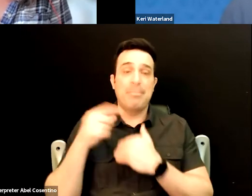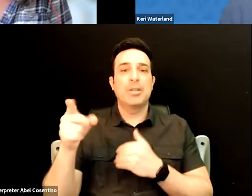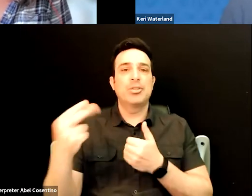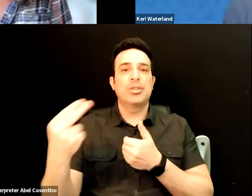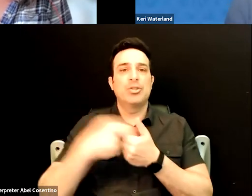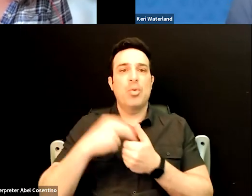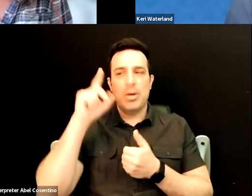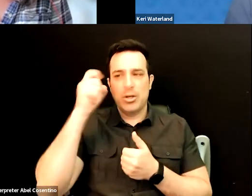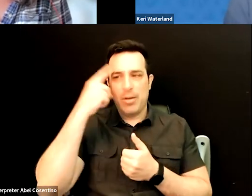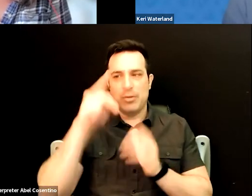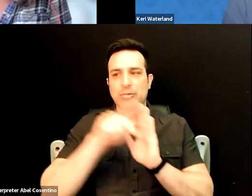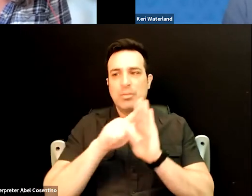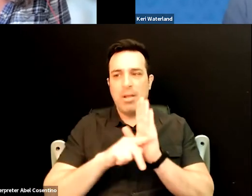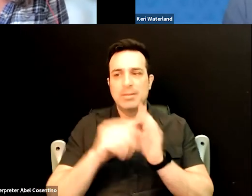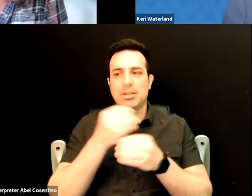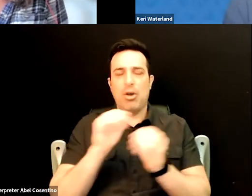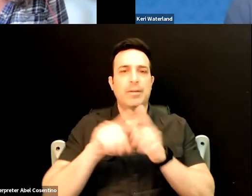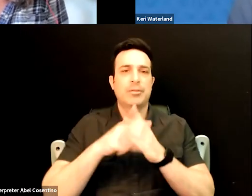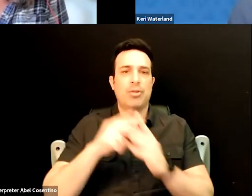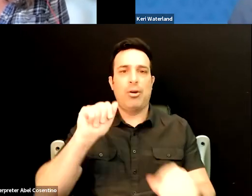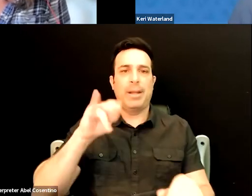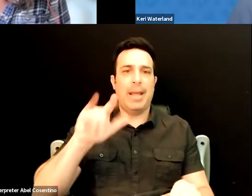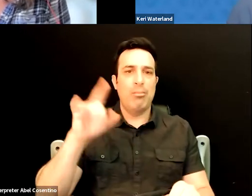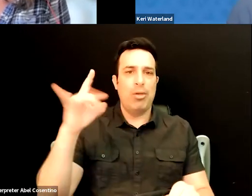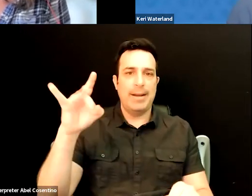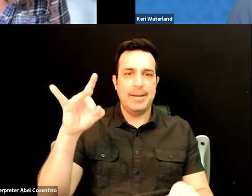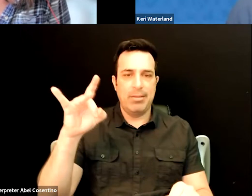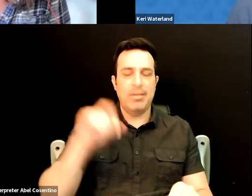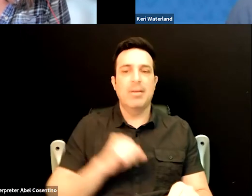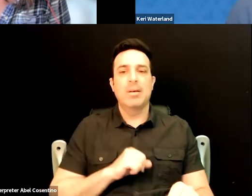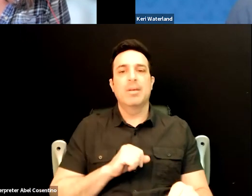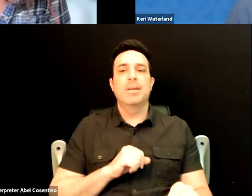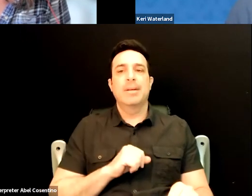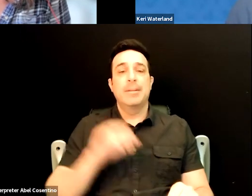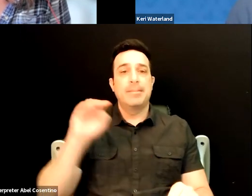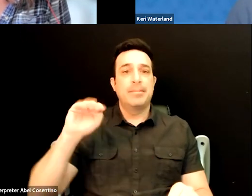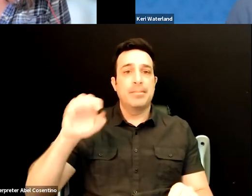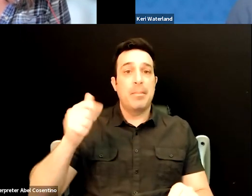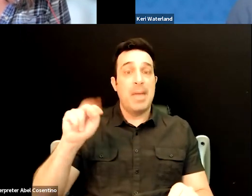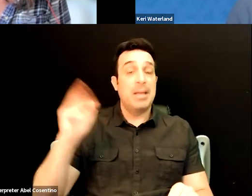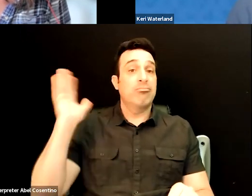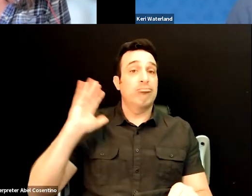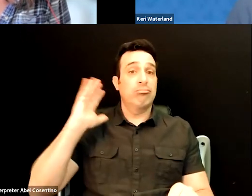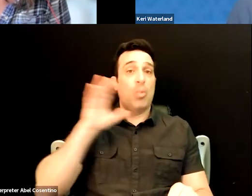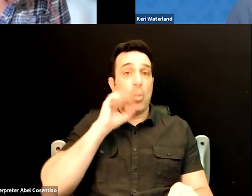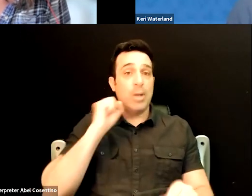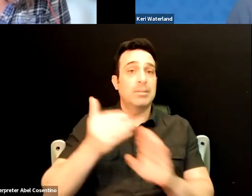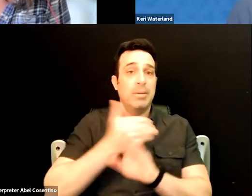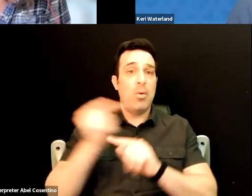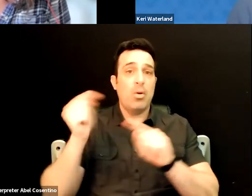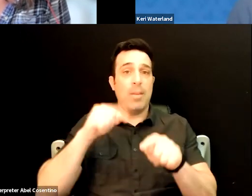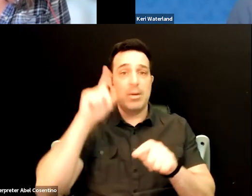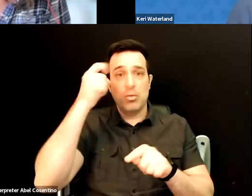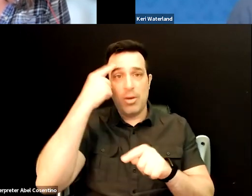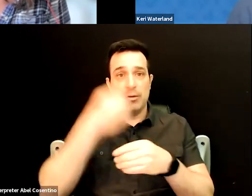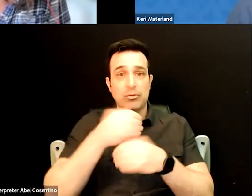the governor's policy office starting on April 18th. And Megan was, before coming to the governor's office, was the